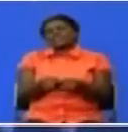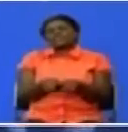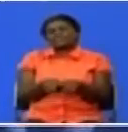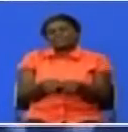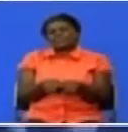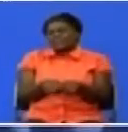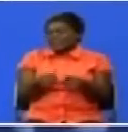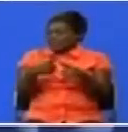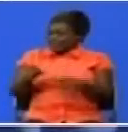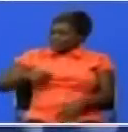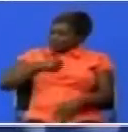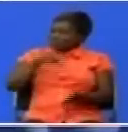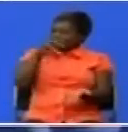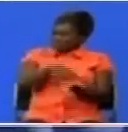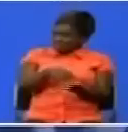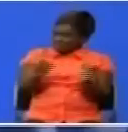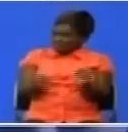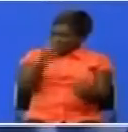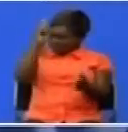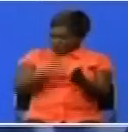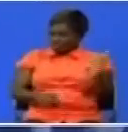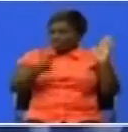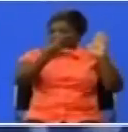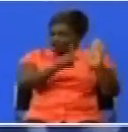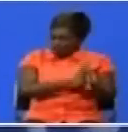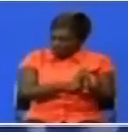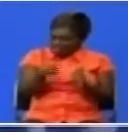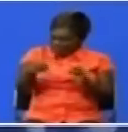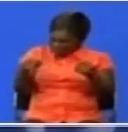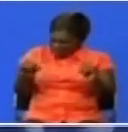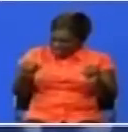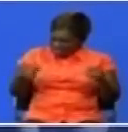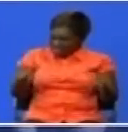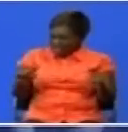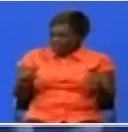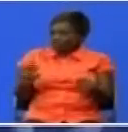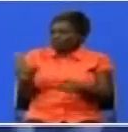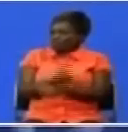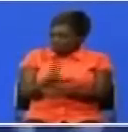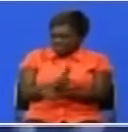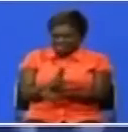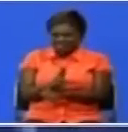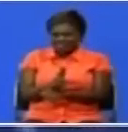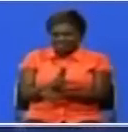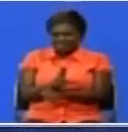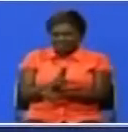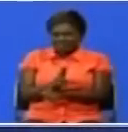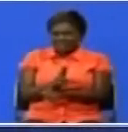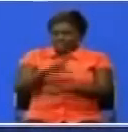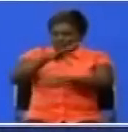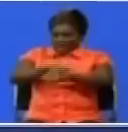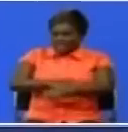them. Unfortunate that even some of the laws that they are attempting to deploy in